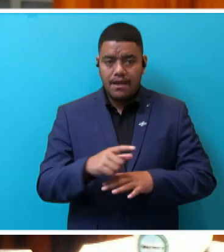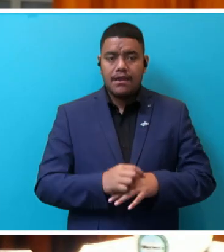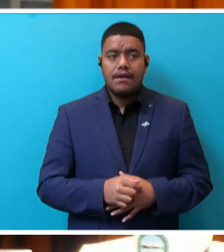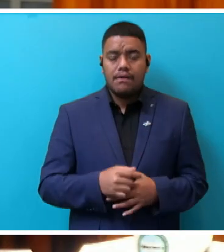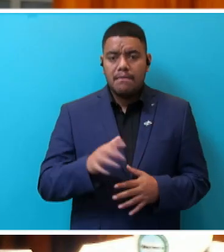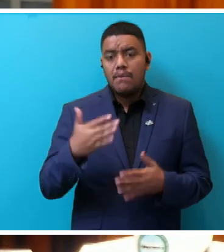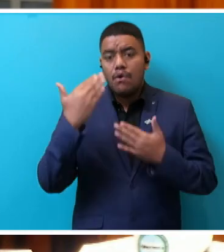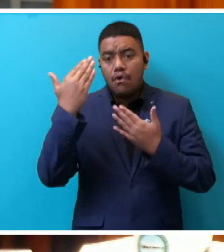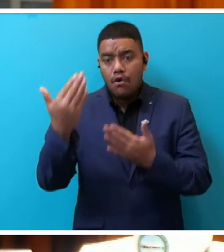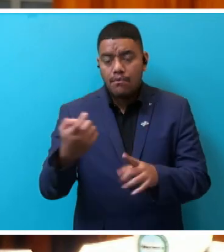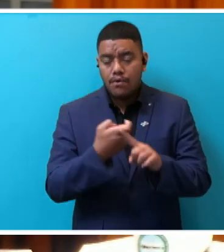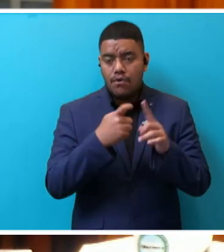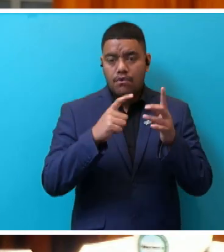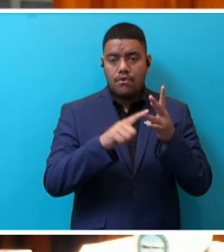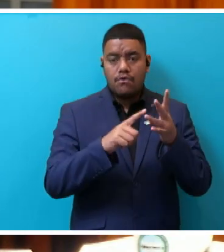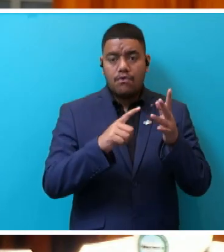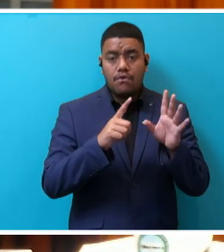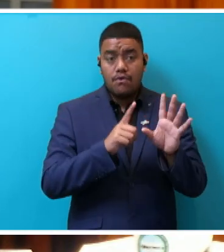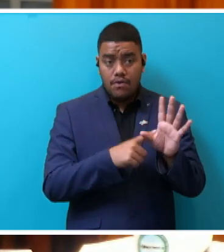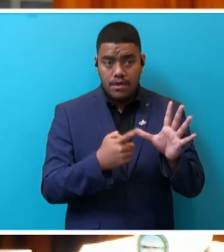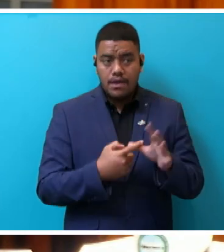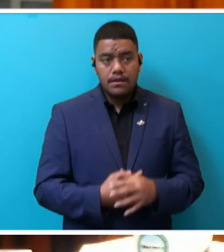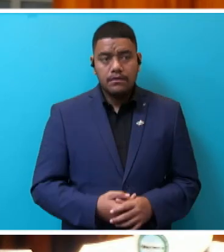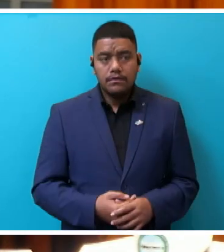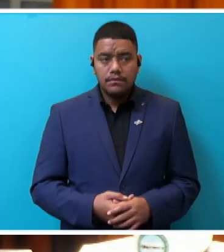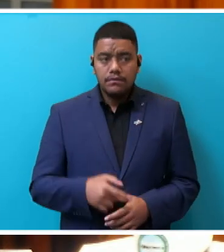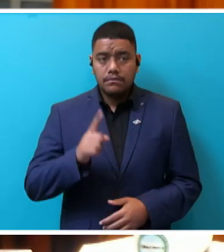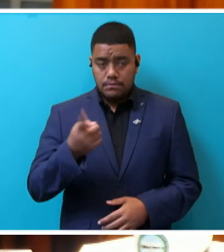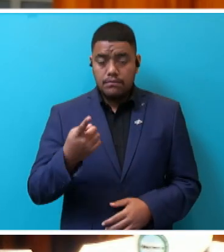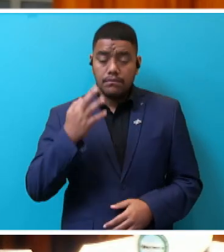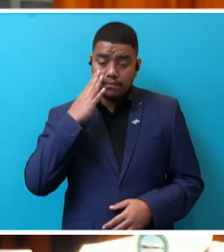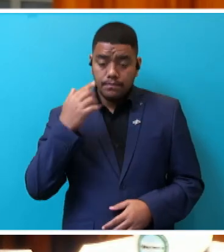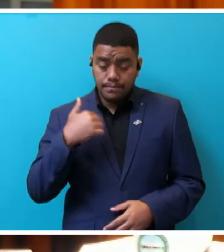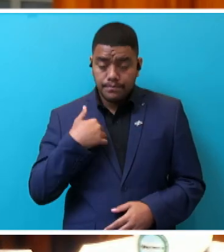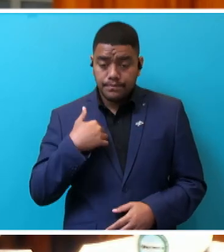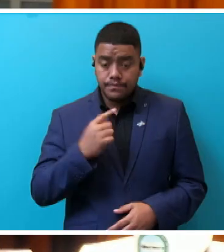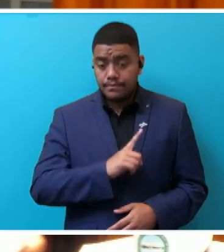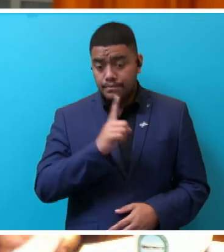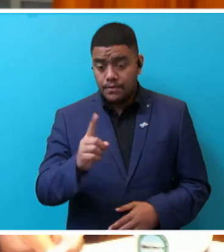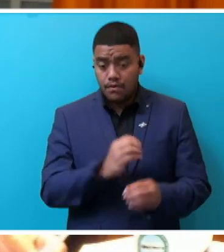Honourable Koya, one of the two. But when I assumed office in